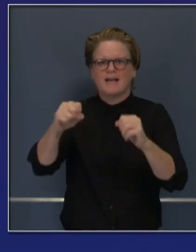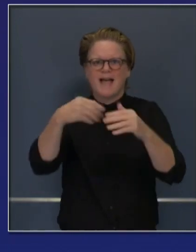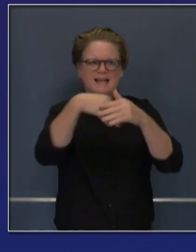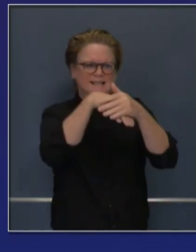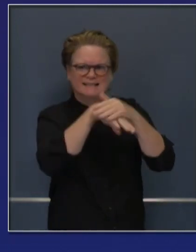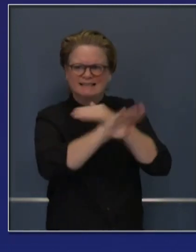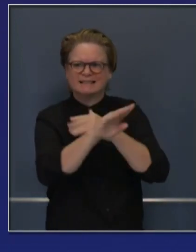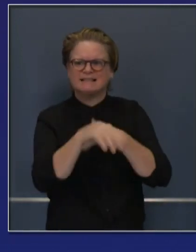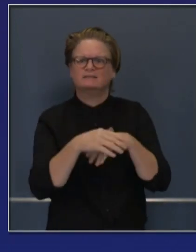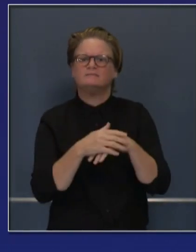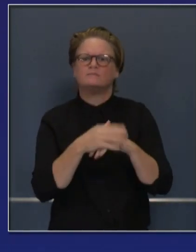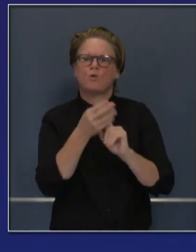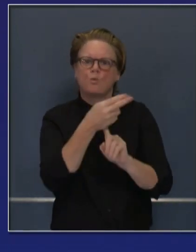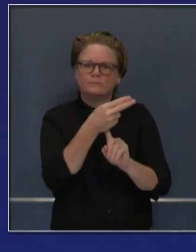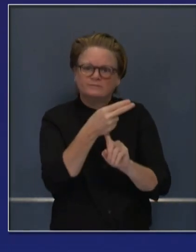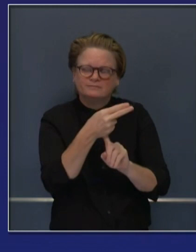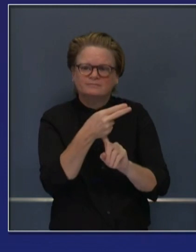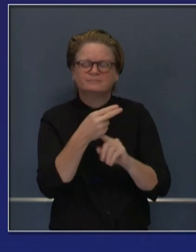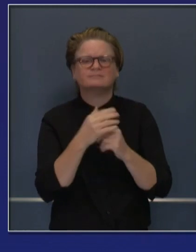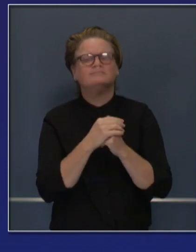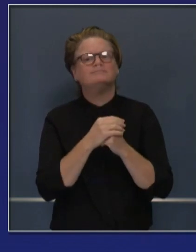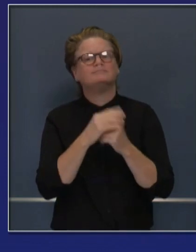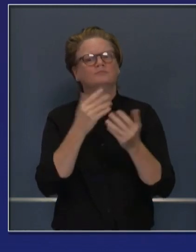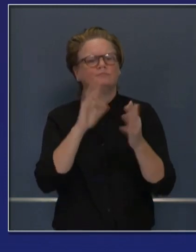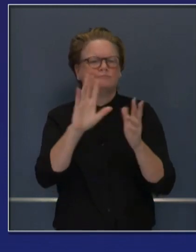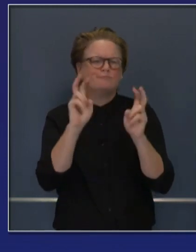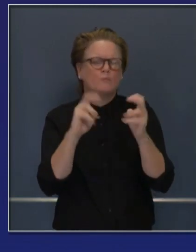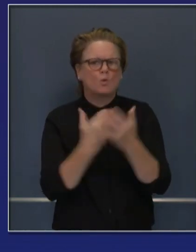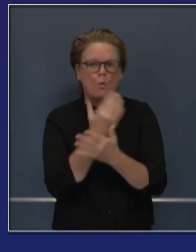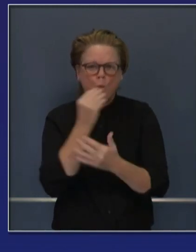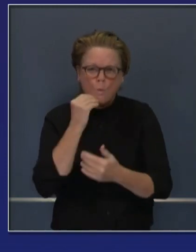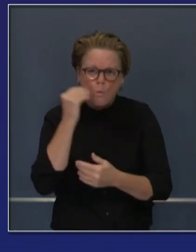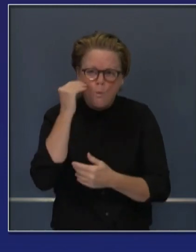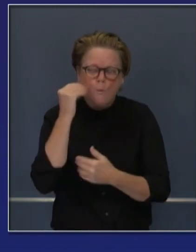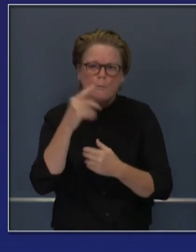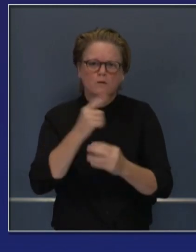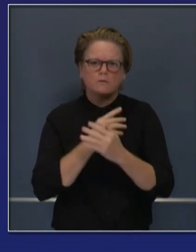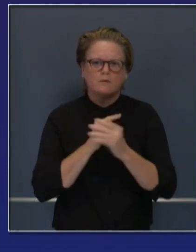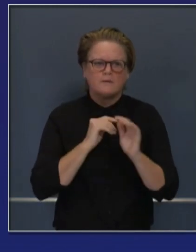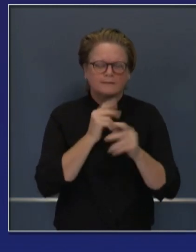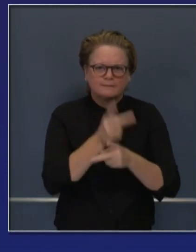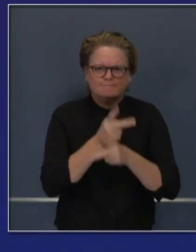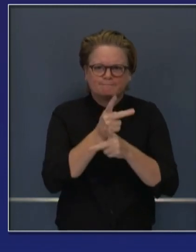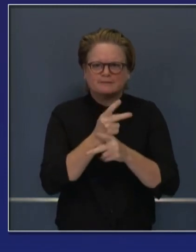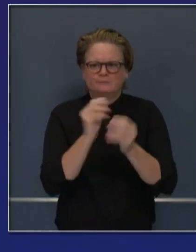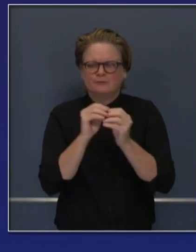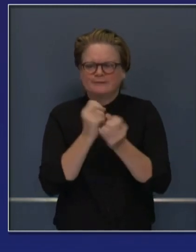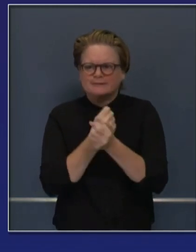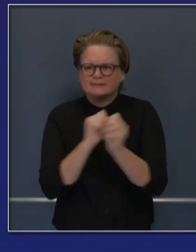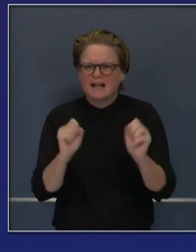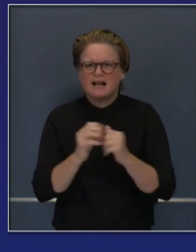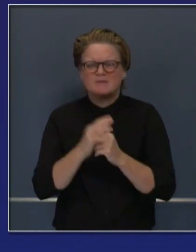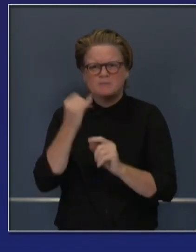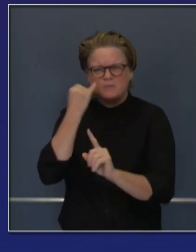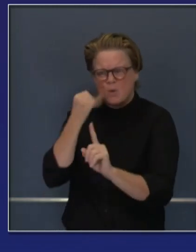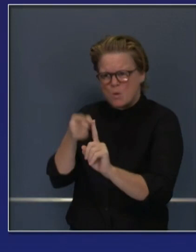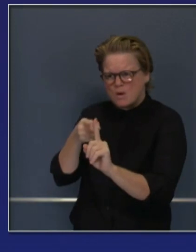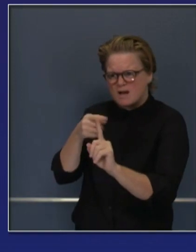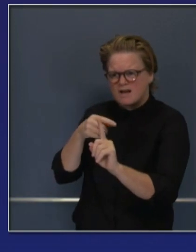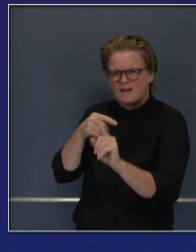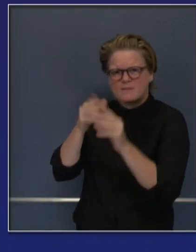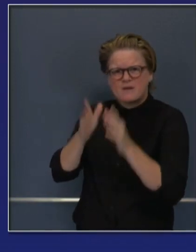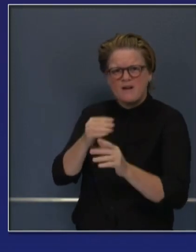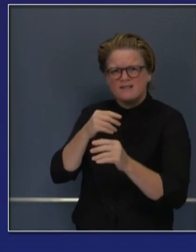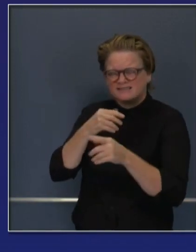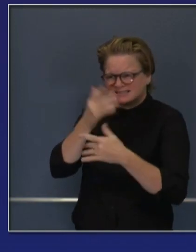and freeway underpasses into rooms to isolate, to allow them to